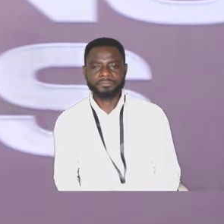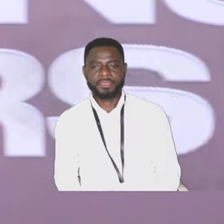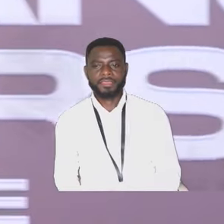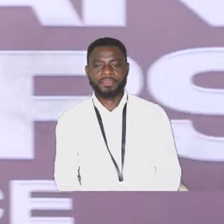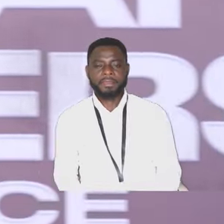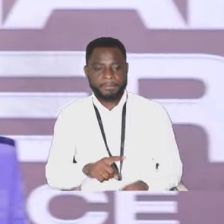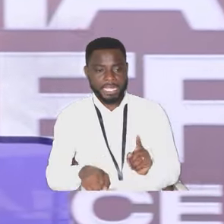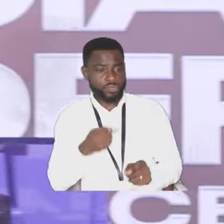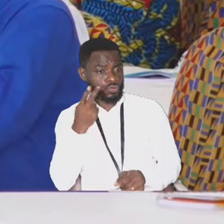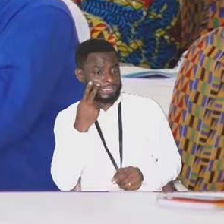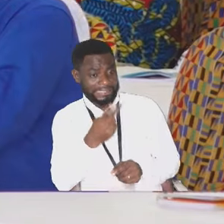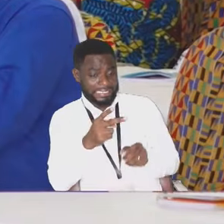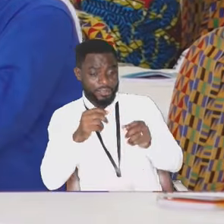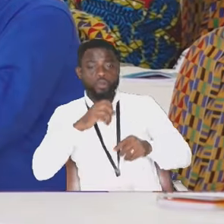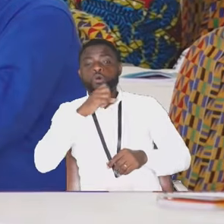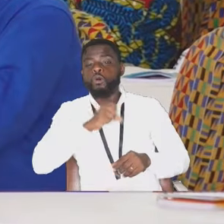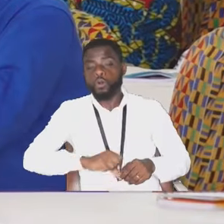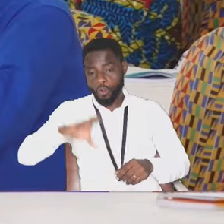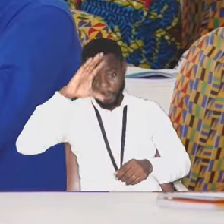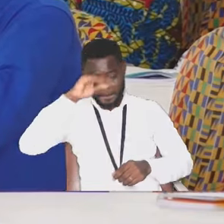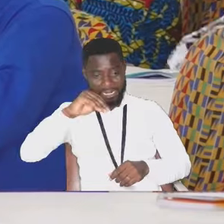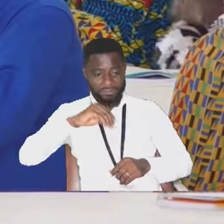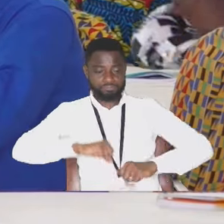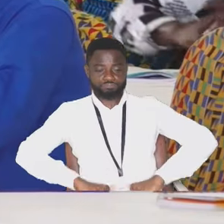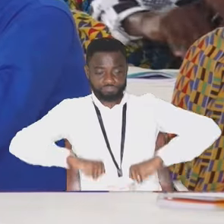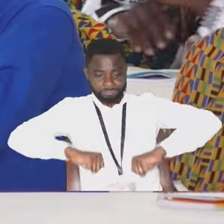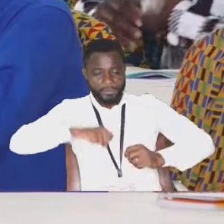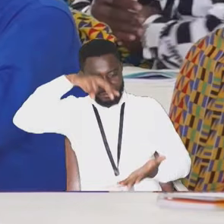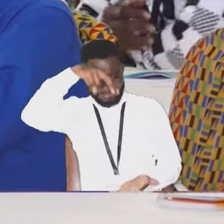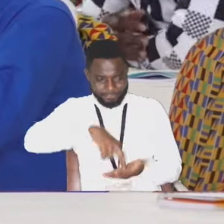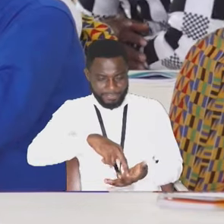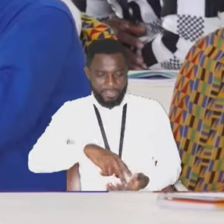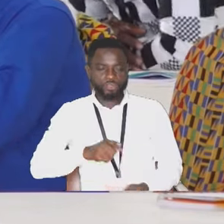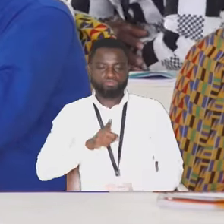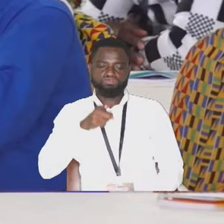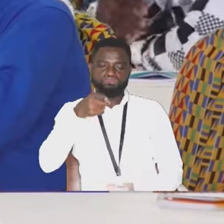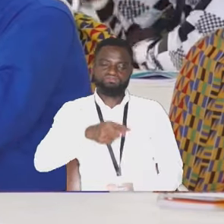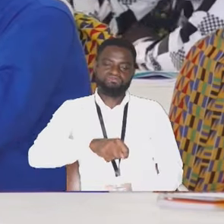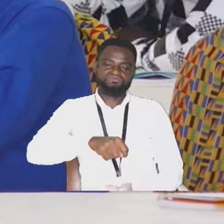Okwabrani himself. Ah, what do you know? What your tourist attraction?